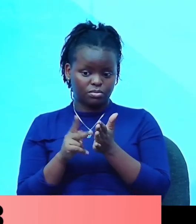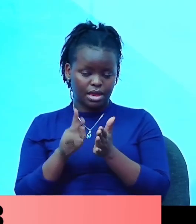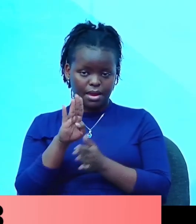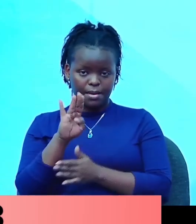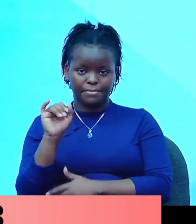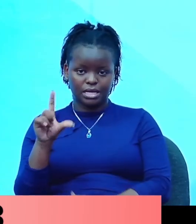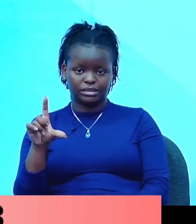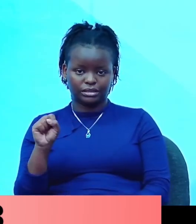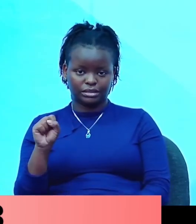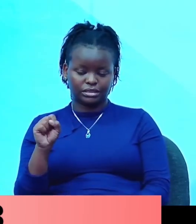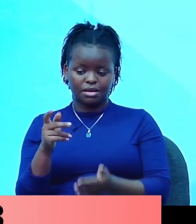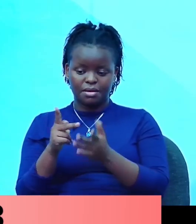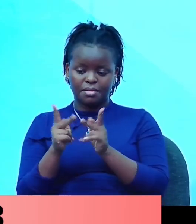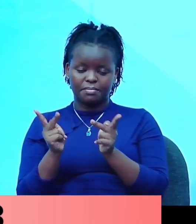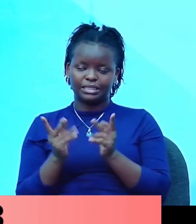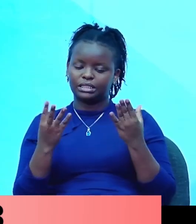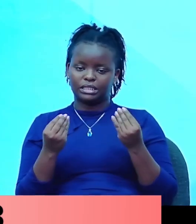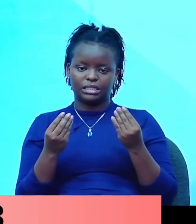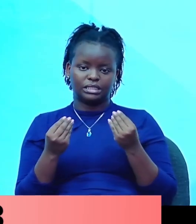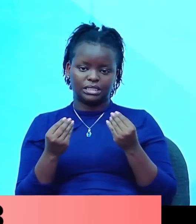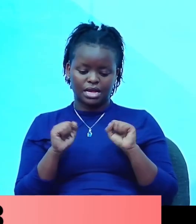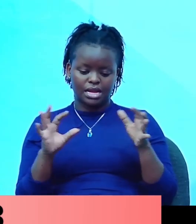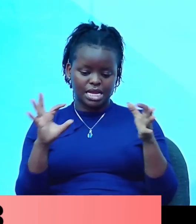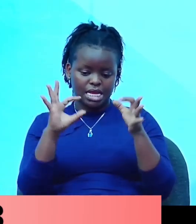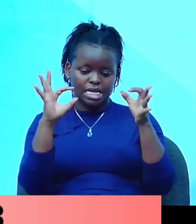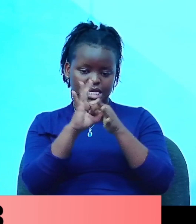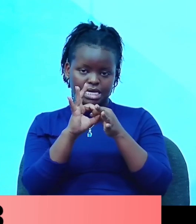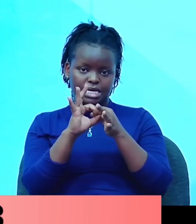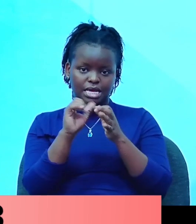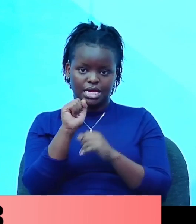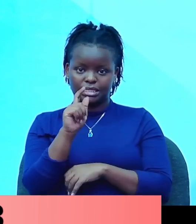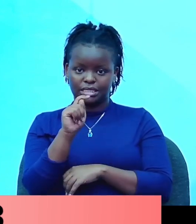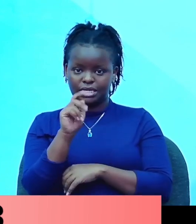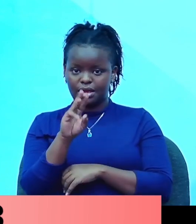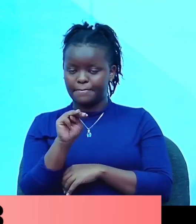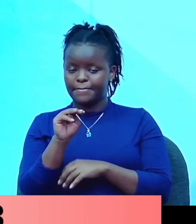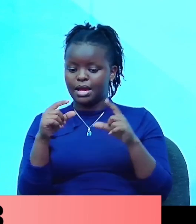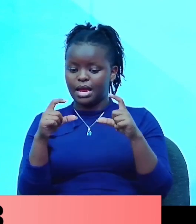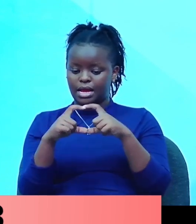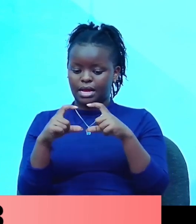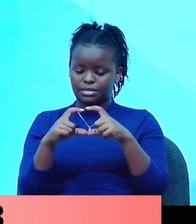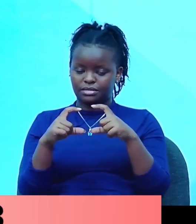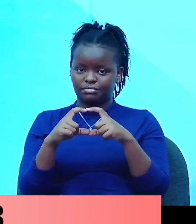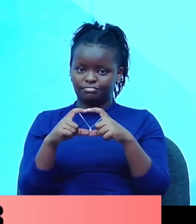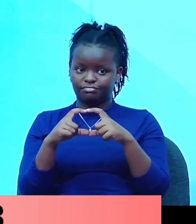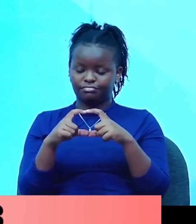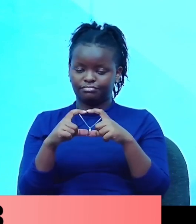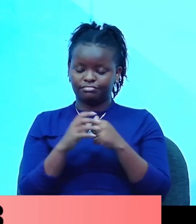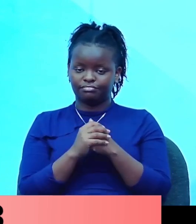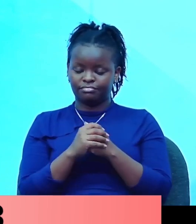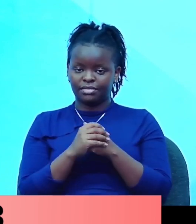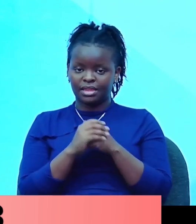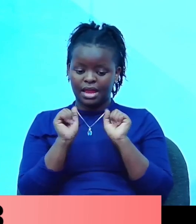somewhere, it is very easy. Right. You can link your card, your ATM card. Nowadays card pia upotea. Yes. Someone you can link your